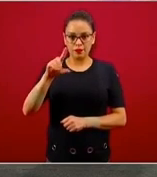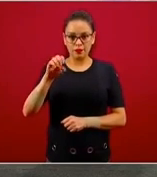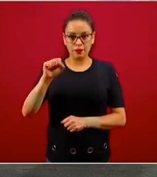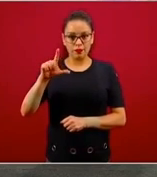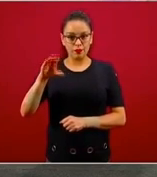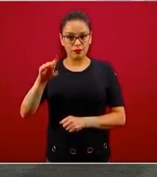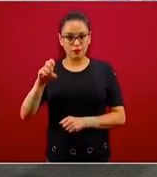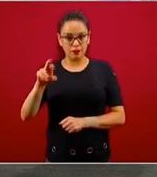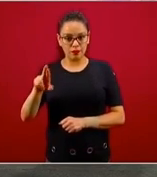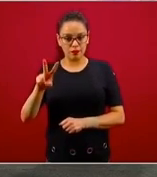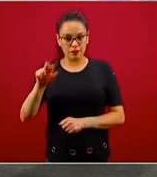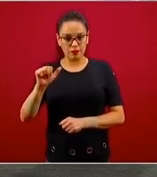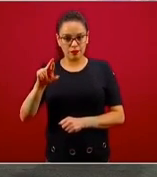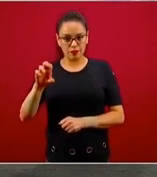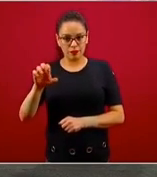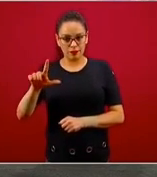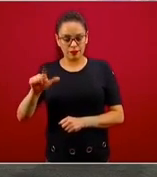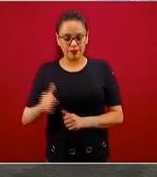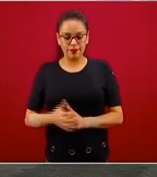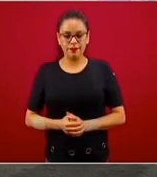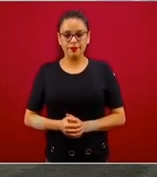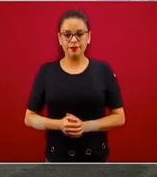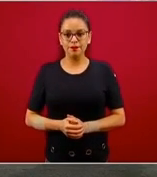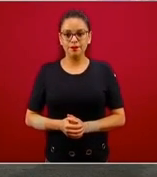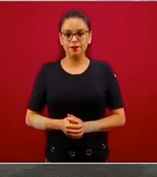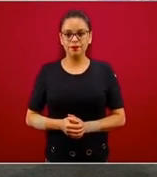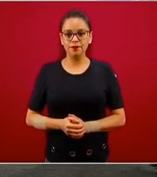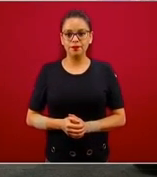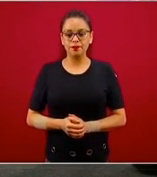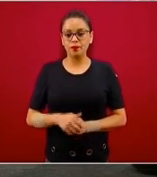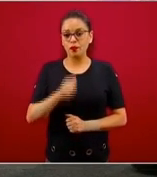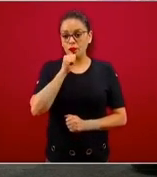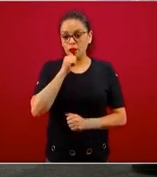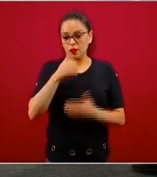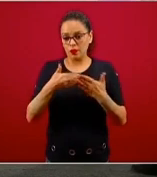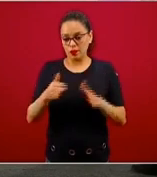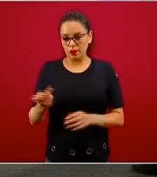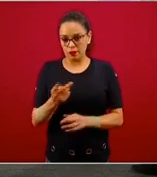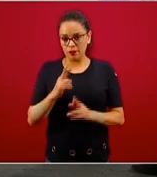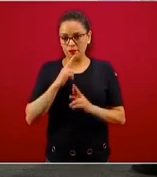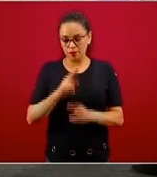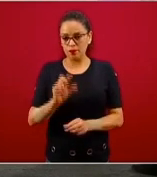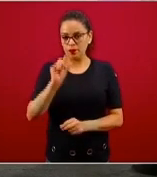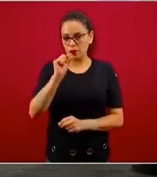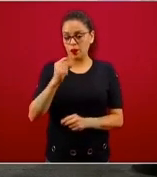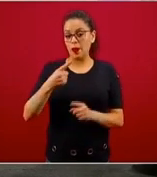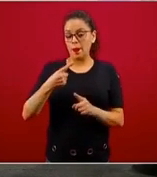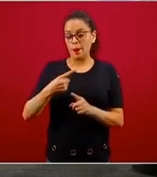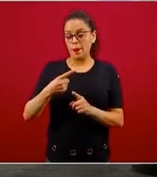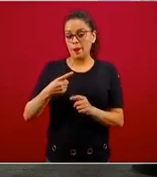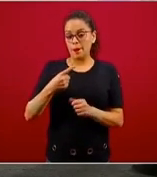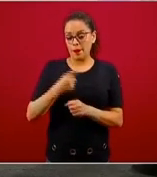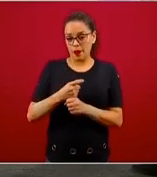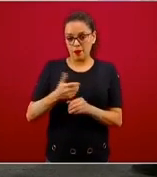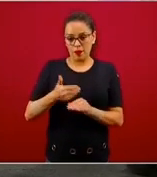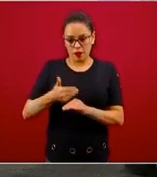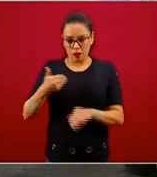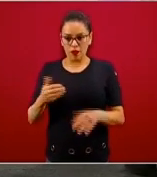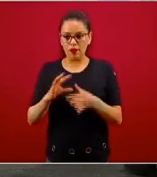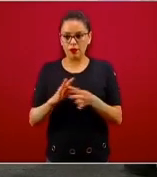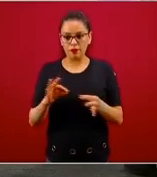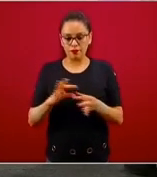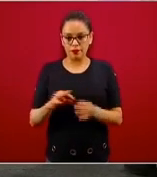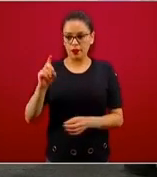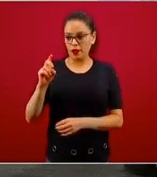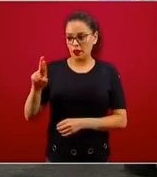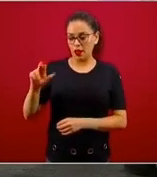Jorge Alcocer Varela, Secretary of Health. Before going into the Q&A period, I'm sure you'll